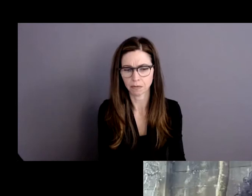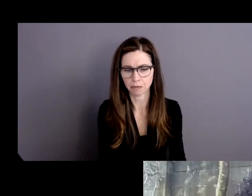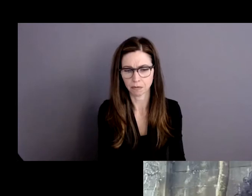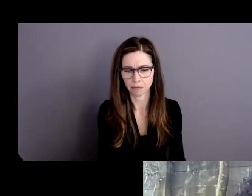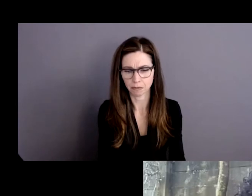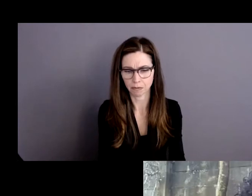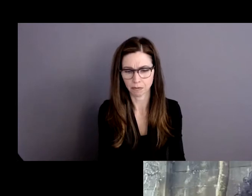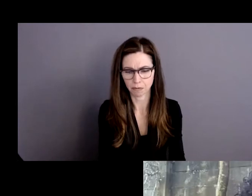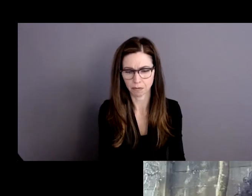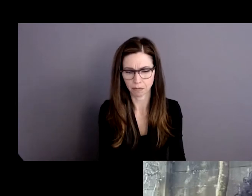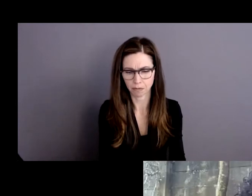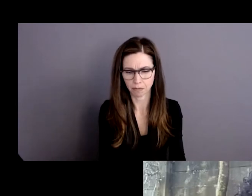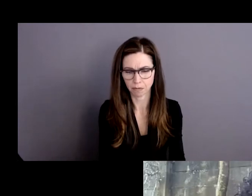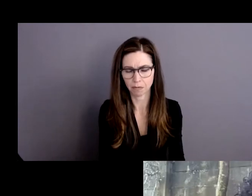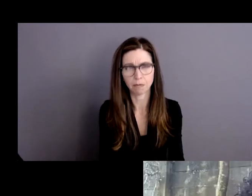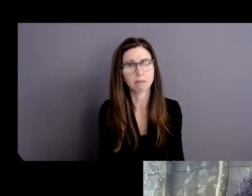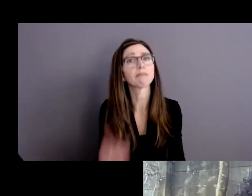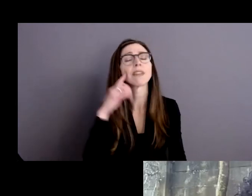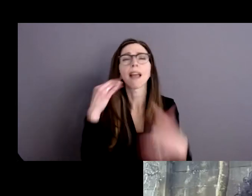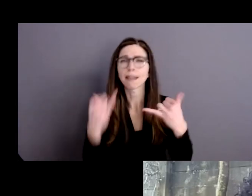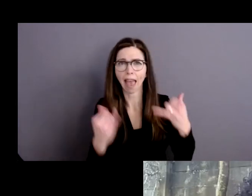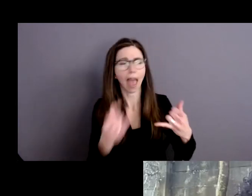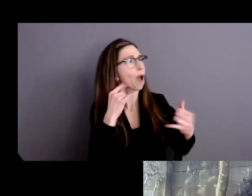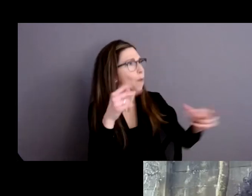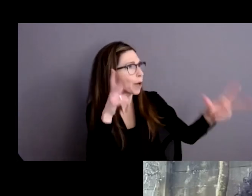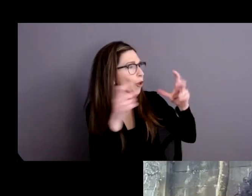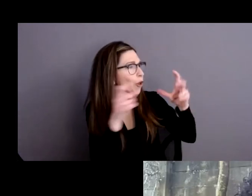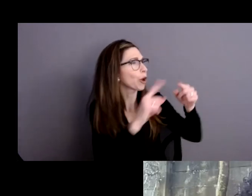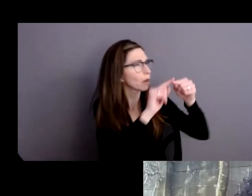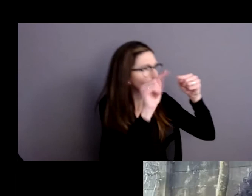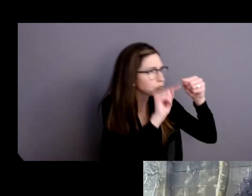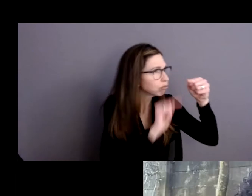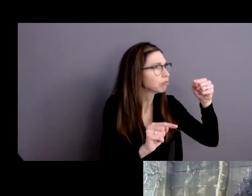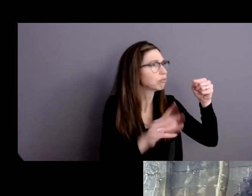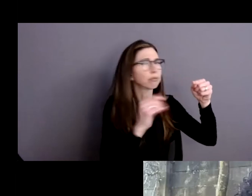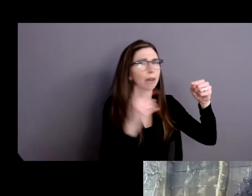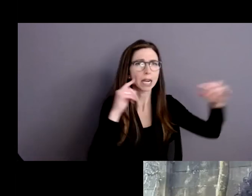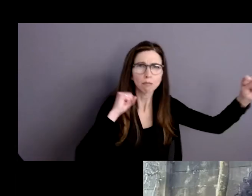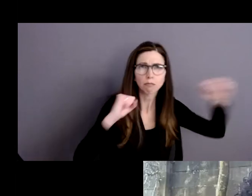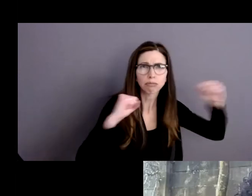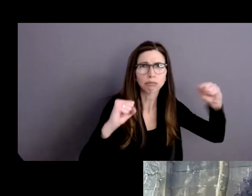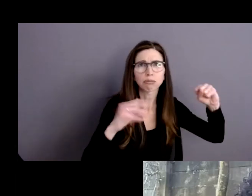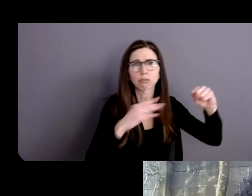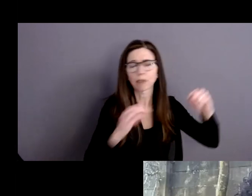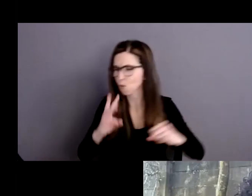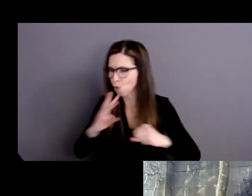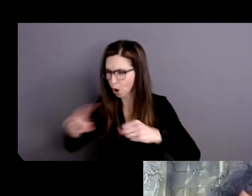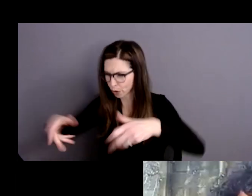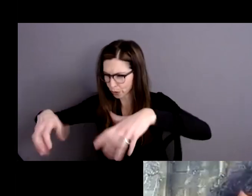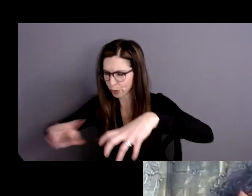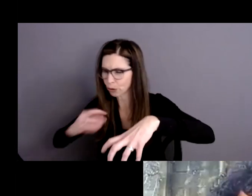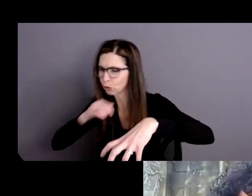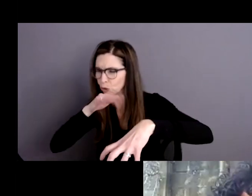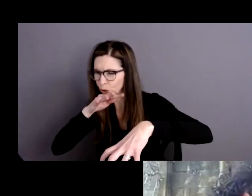The thunder echoes the sound of the ancestors and dirty tap water. It's spam and deer meat.